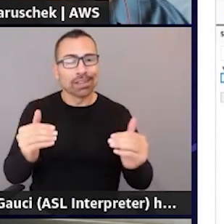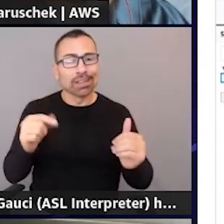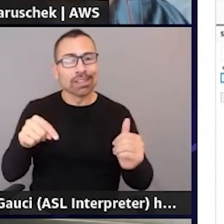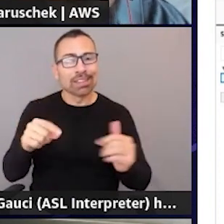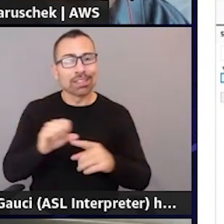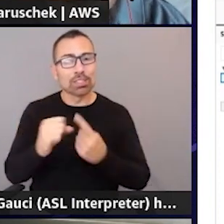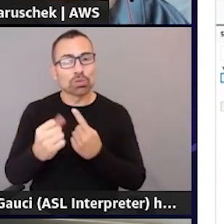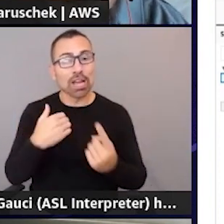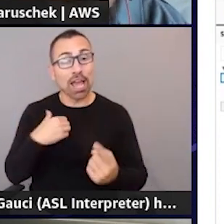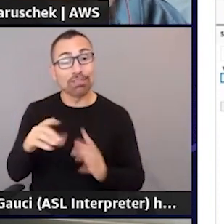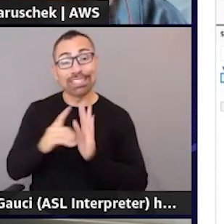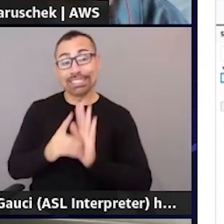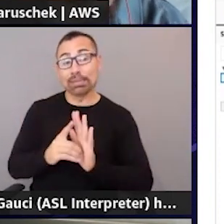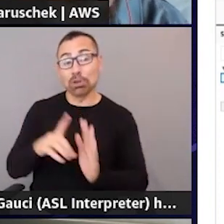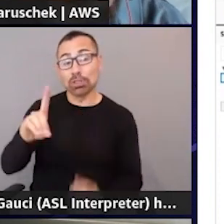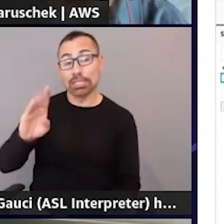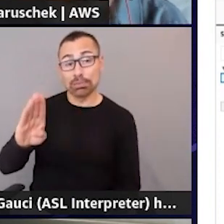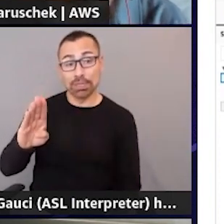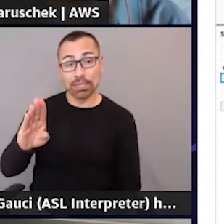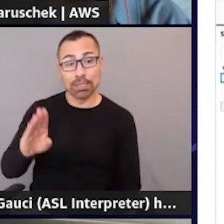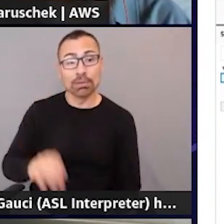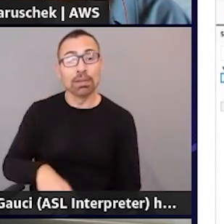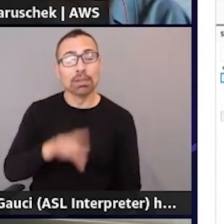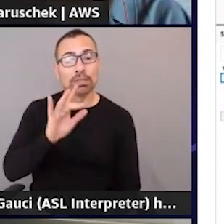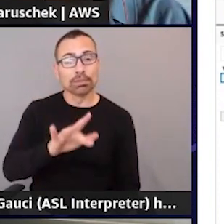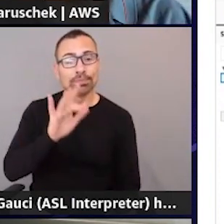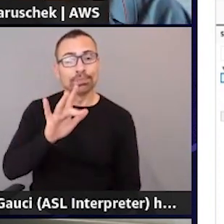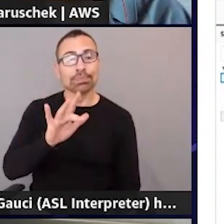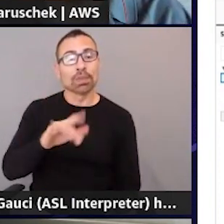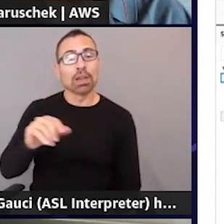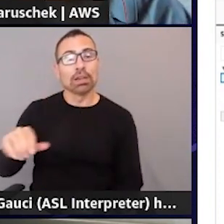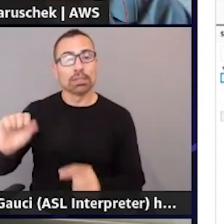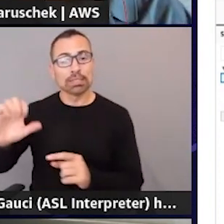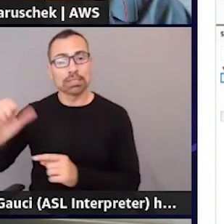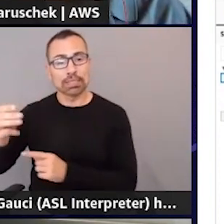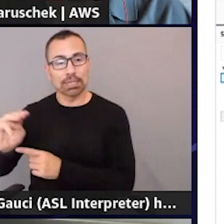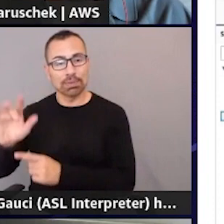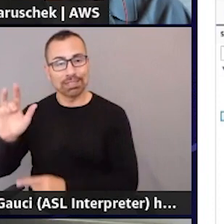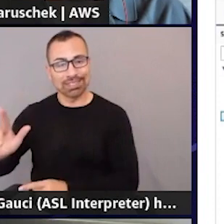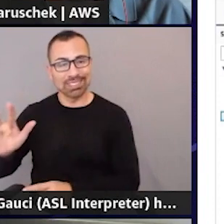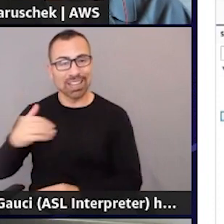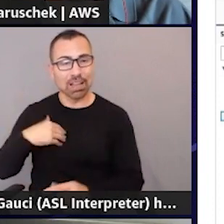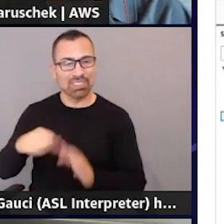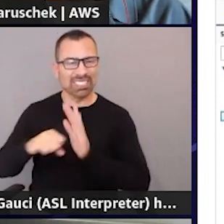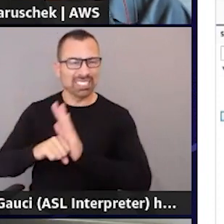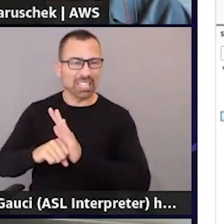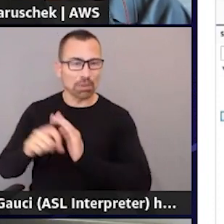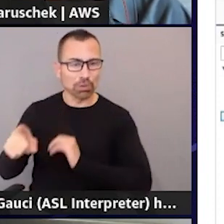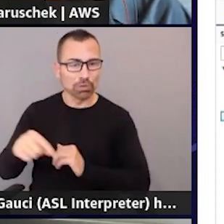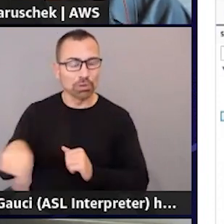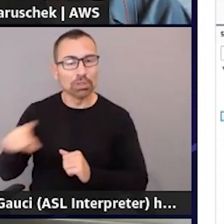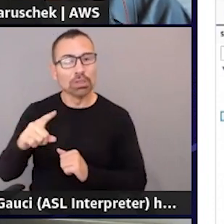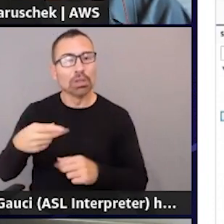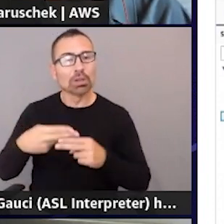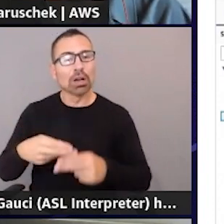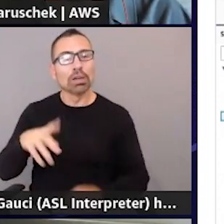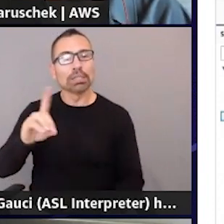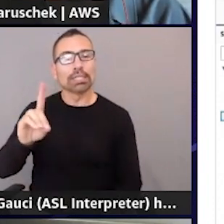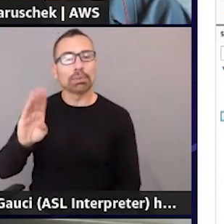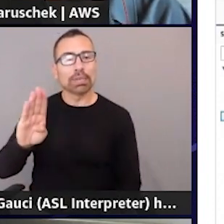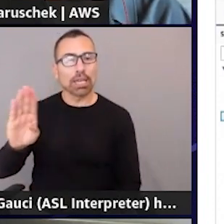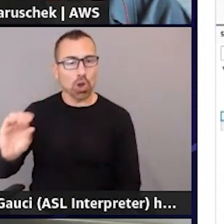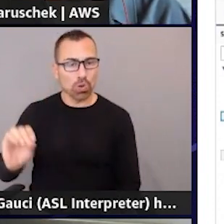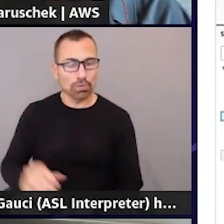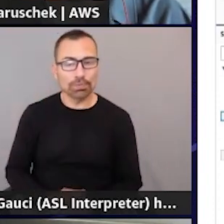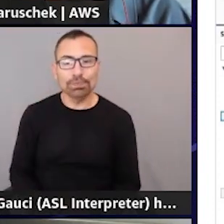demo DB. Go into my schemas, and I just have a sample schema that I created called DBO. Now,